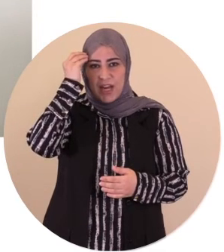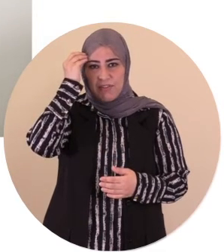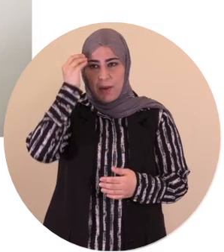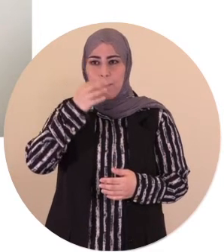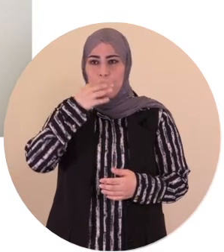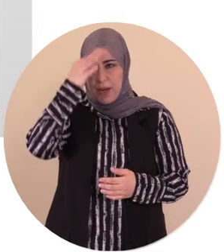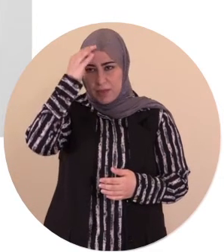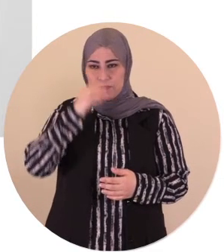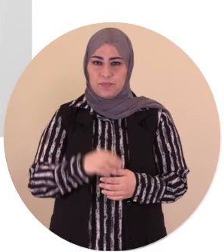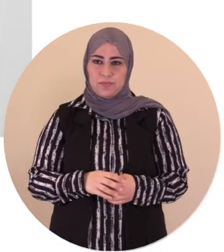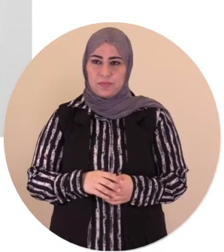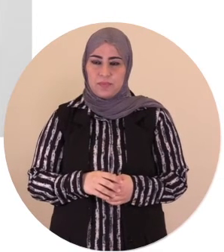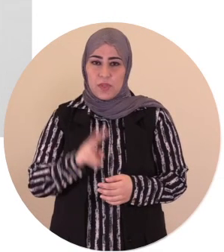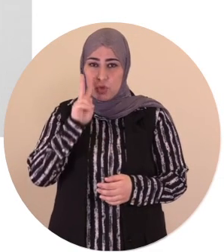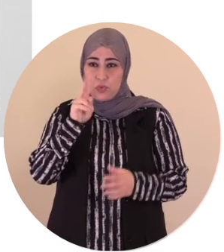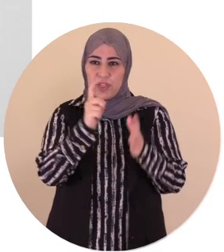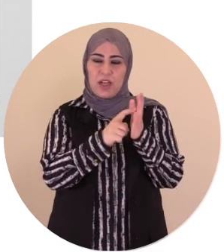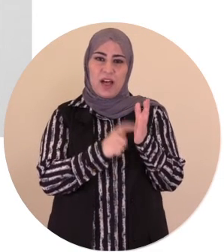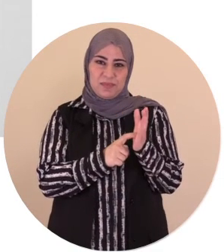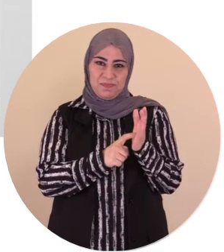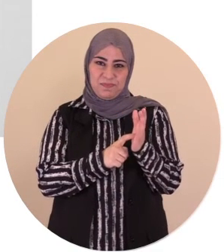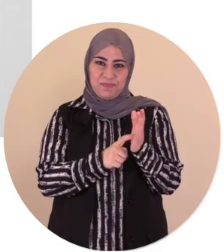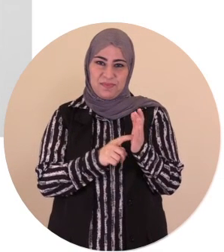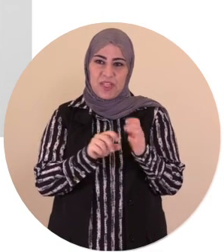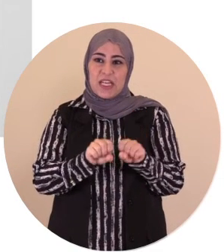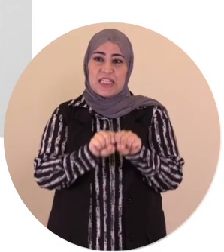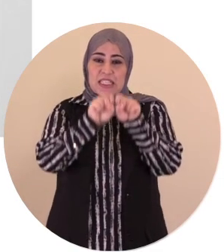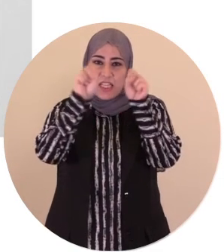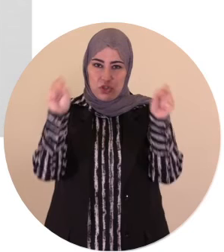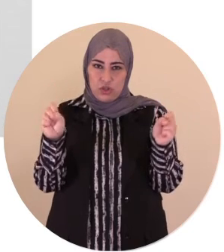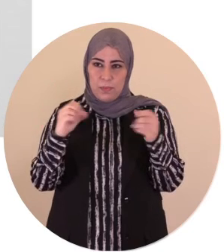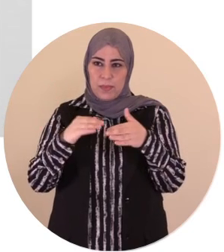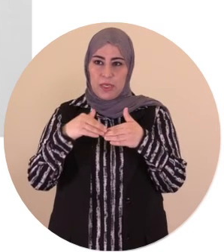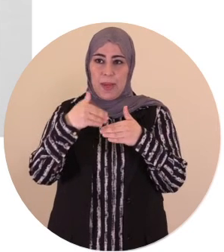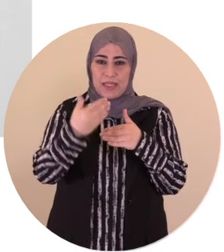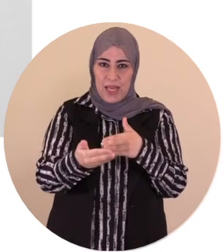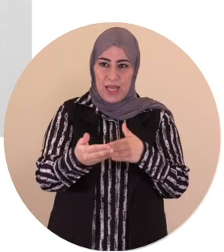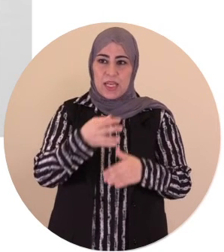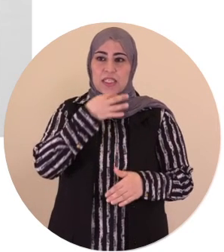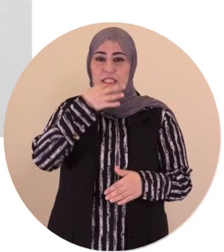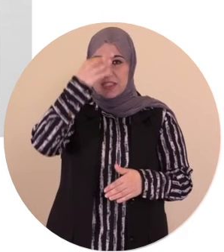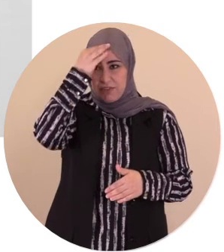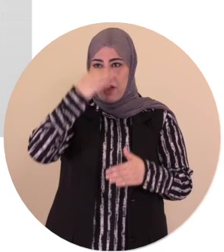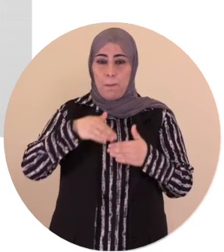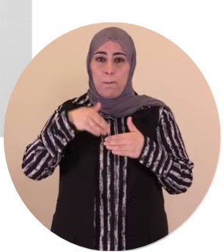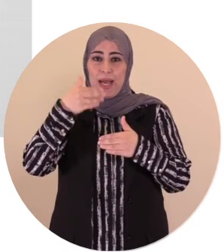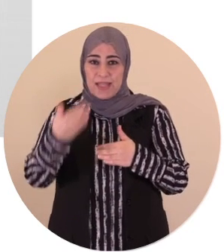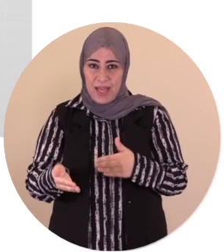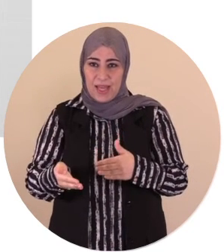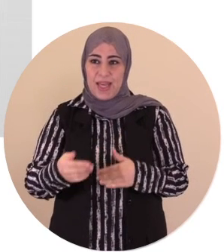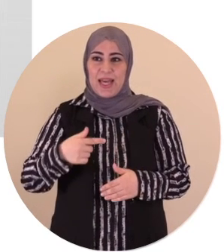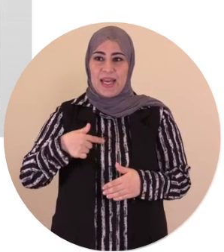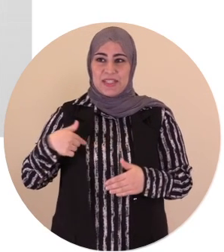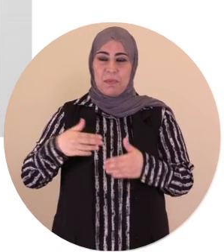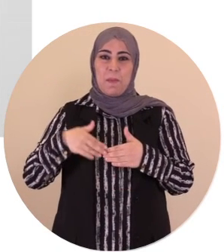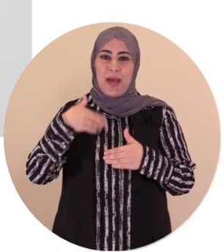let's put it on the screen and look. Such plus adjective plus noun plus that plus result. This is just how the sentence is going to